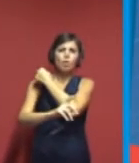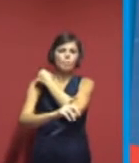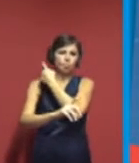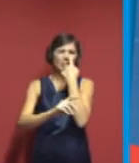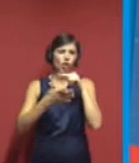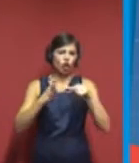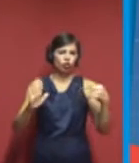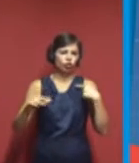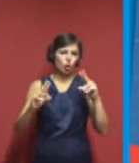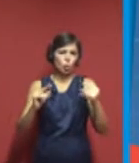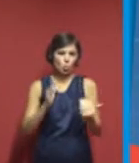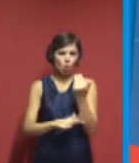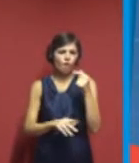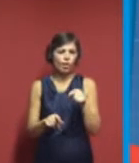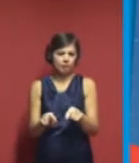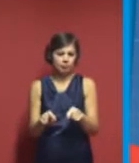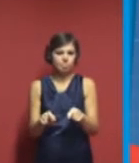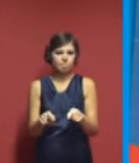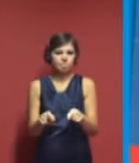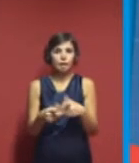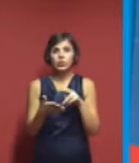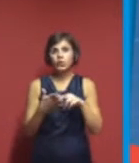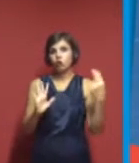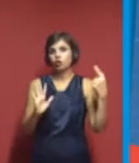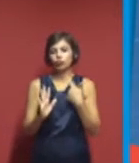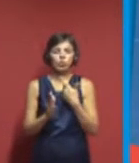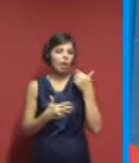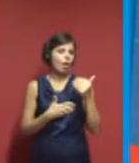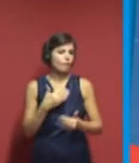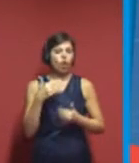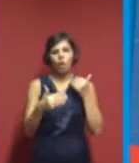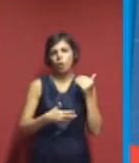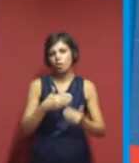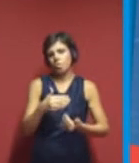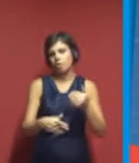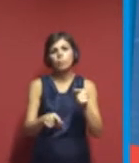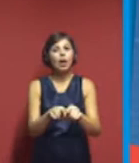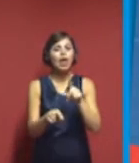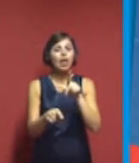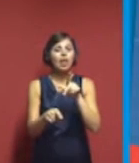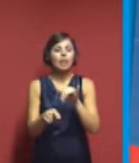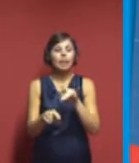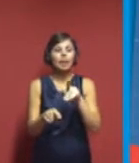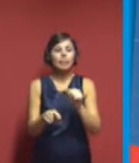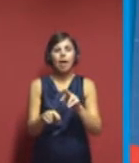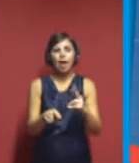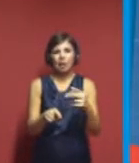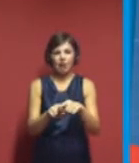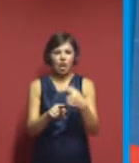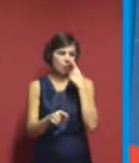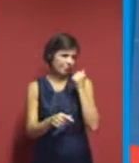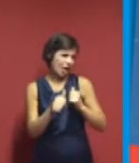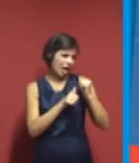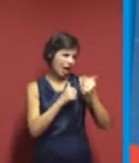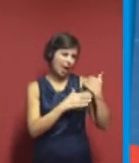technology evolved. They designed a 3D LiDAR in 2007, but it is not about $75,000 to produce, so Velodin doesn't produce